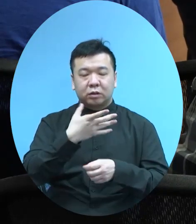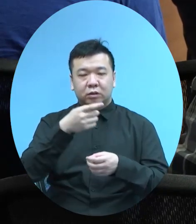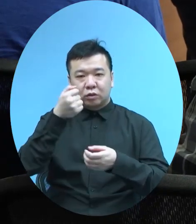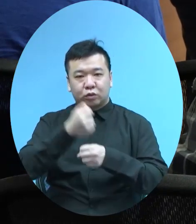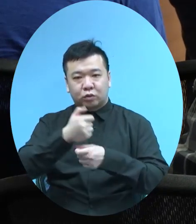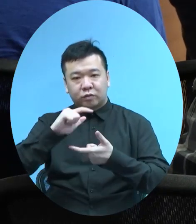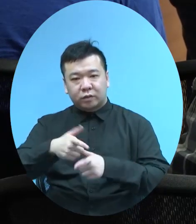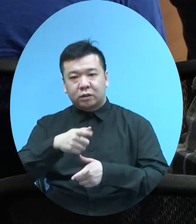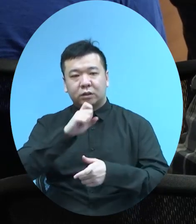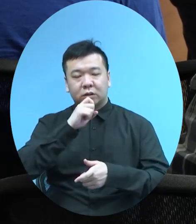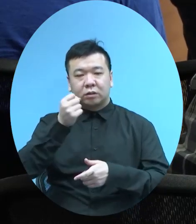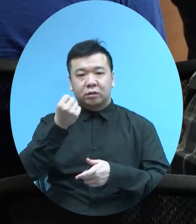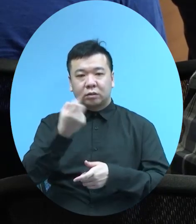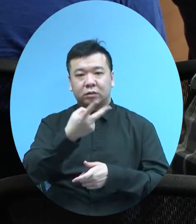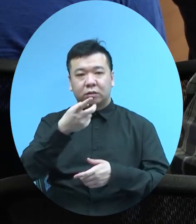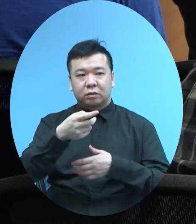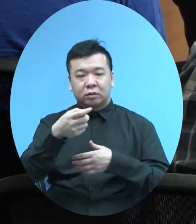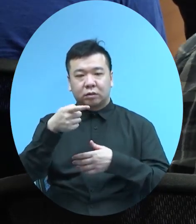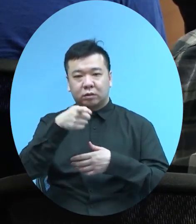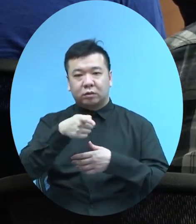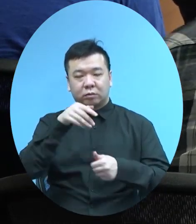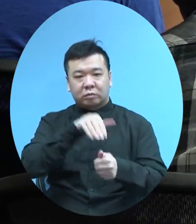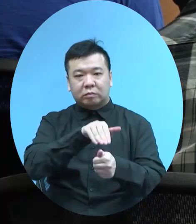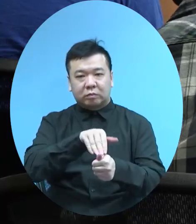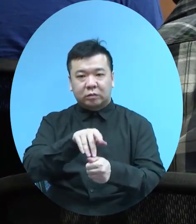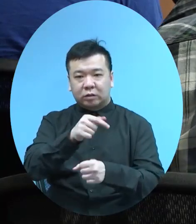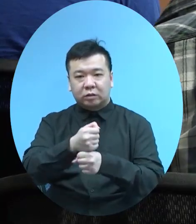morale of your medical staff in times like this?